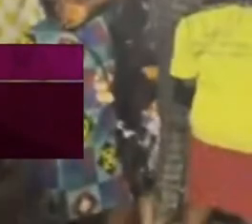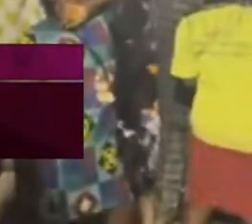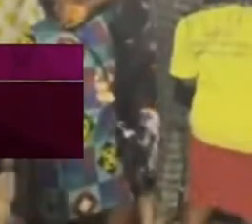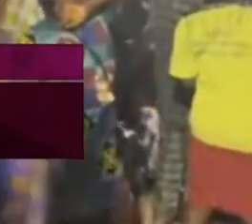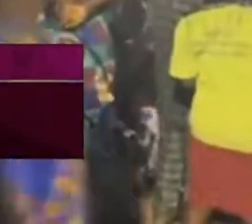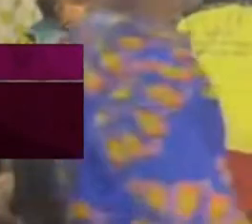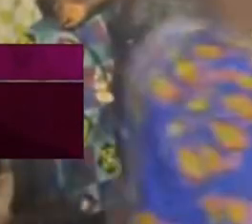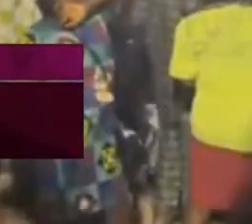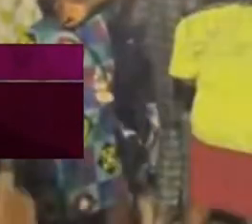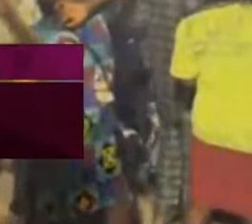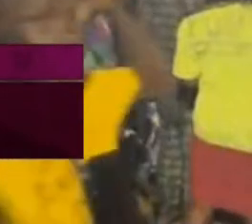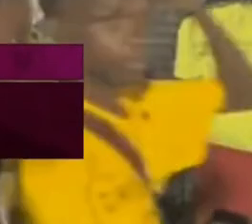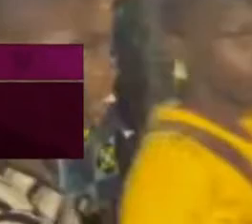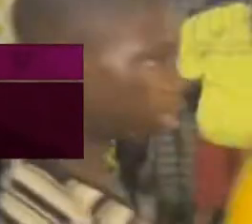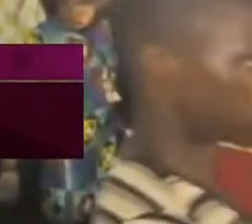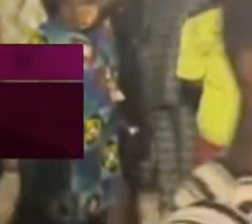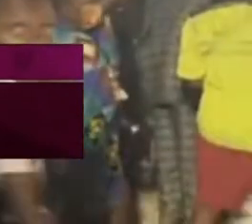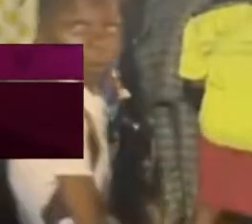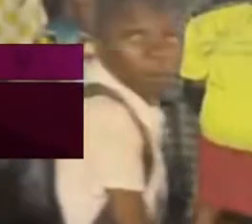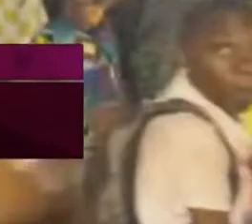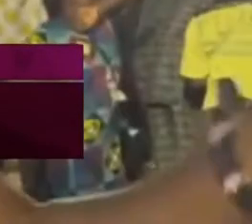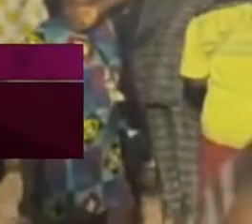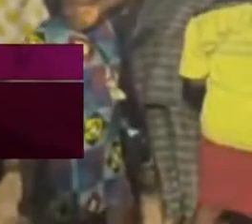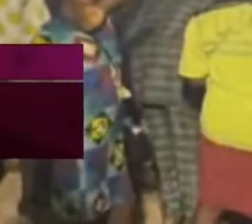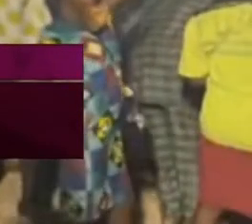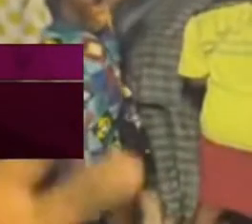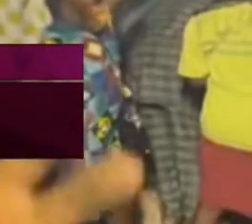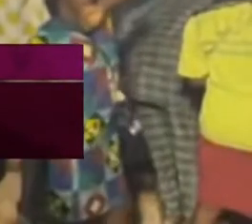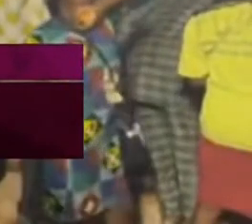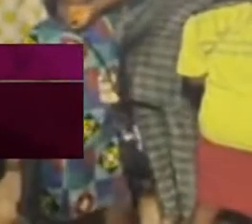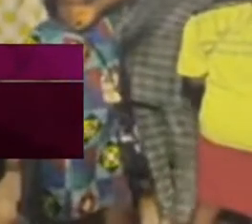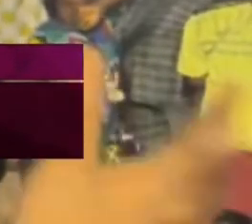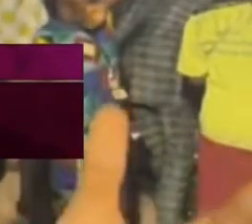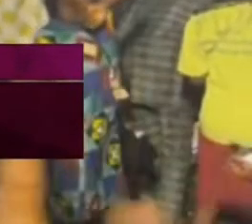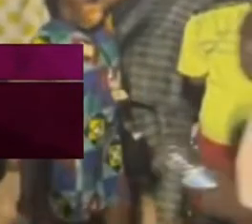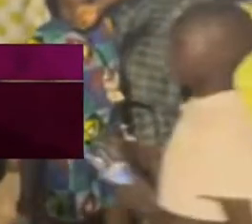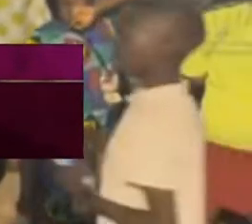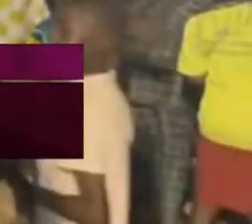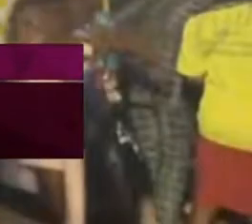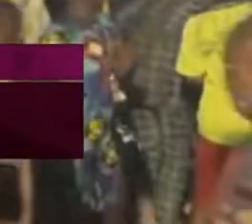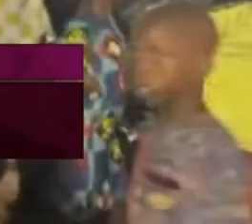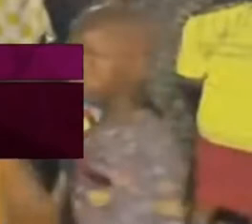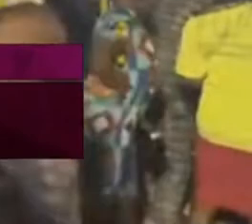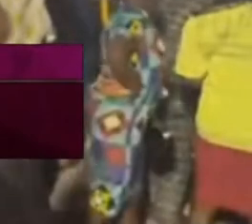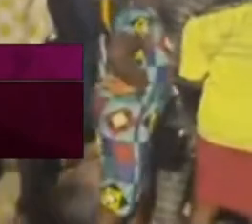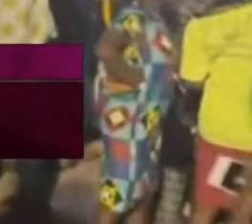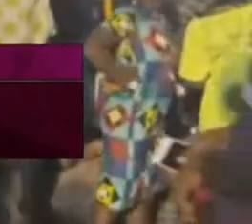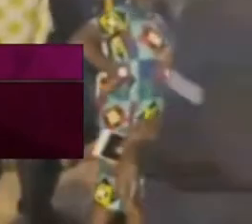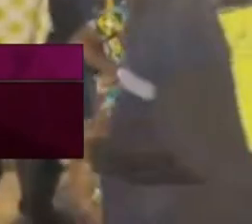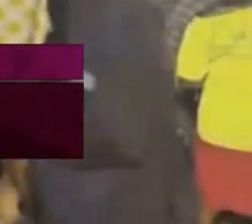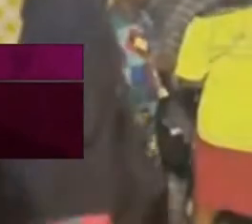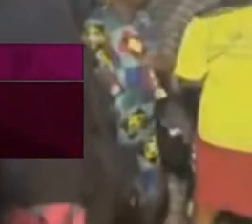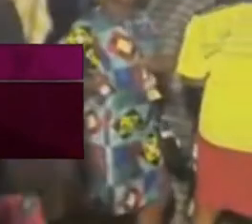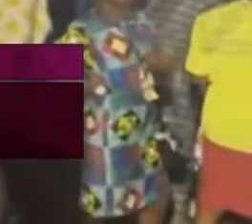on us. And I'm telling you, on this ground, a lot of miracles have happened. The blind has received their sight, the lame has